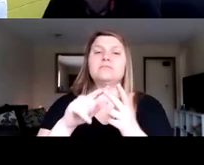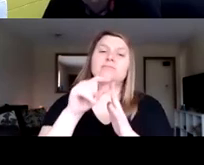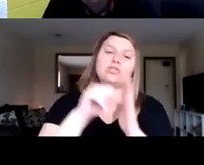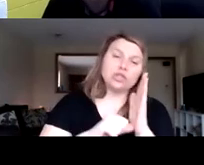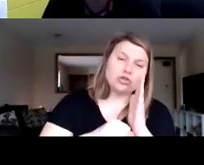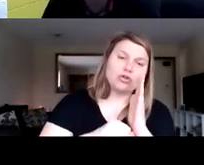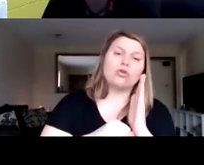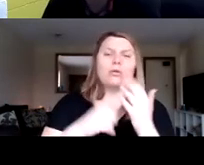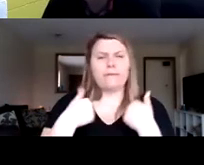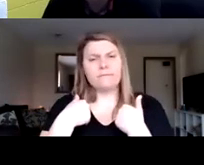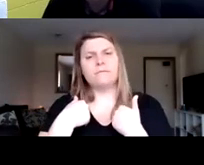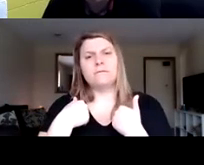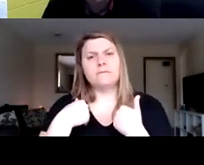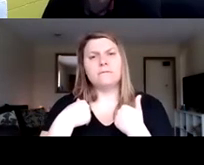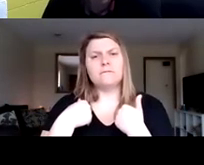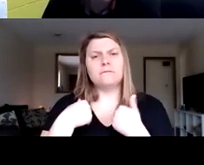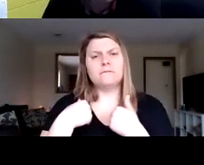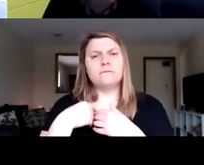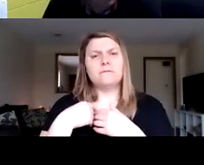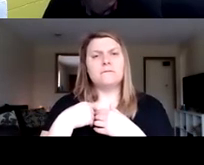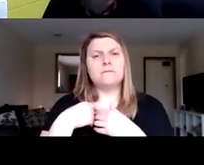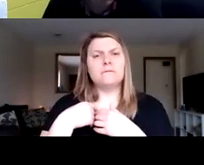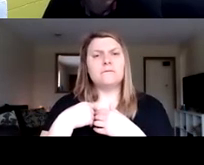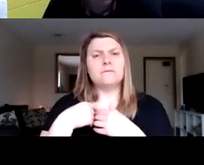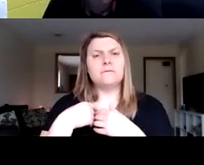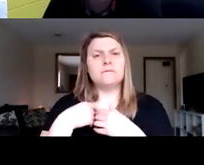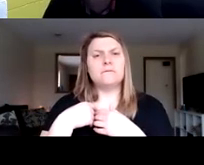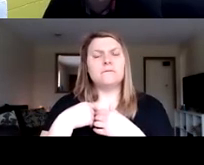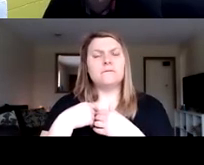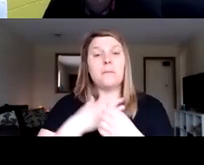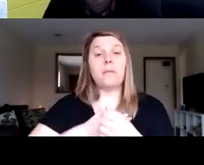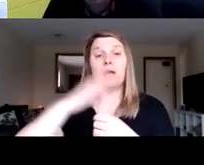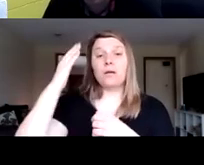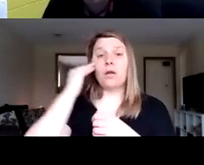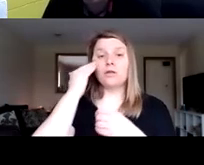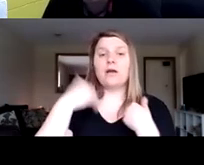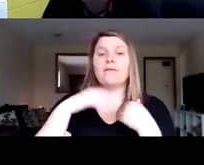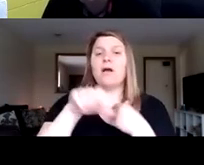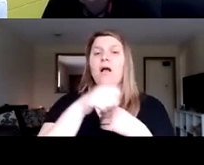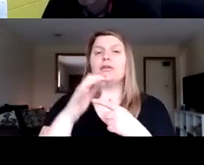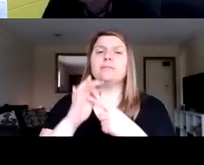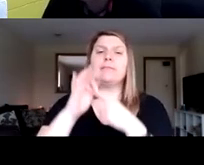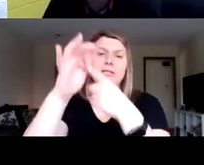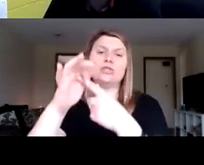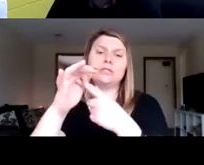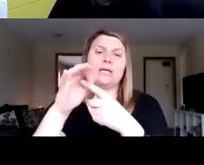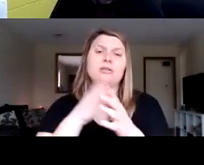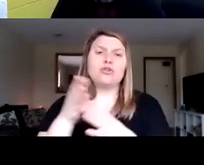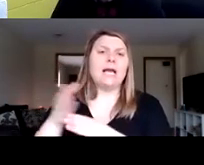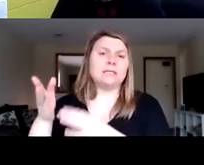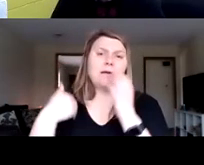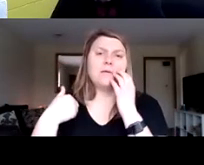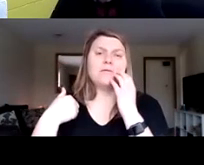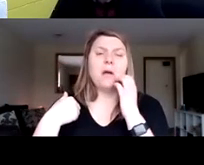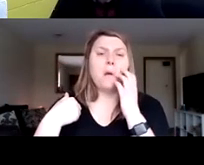health tracks and as to my knowledge, other subspecialty global health tracks. And the idea